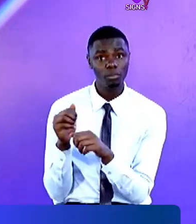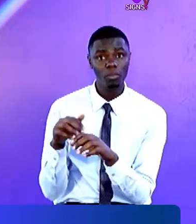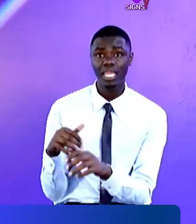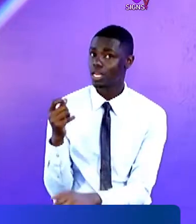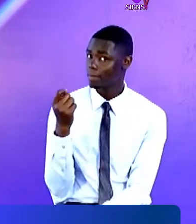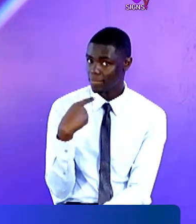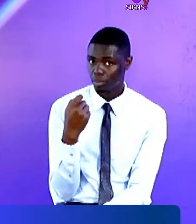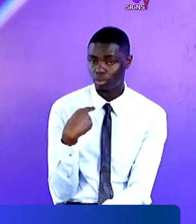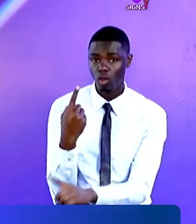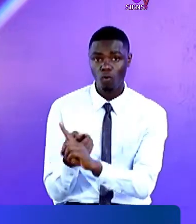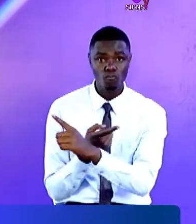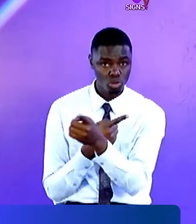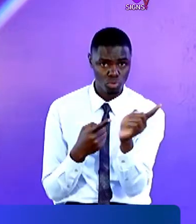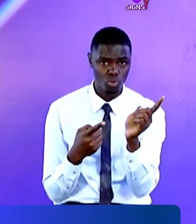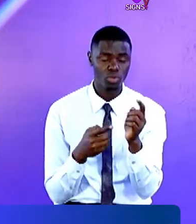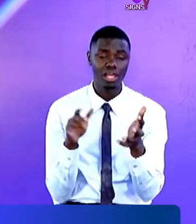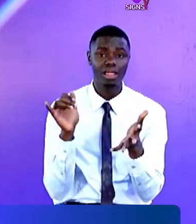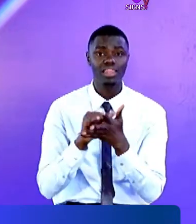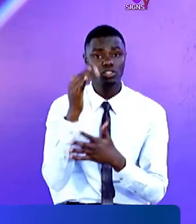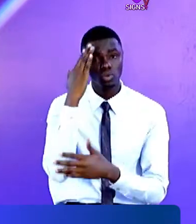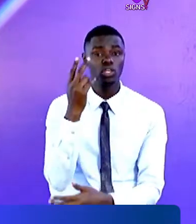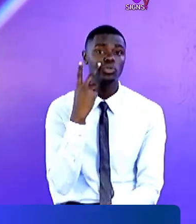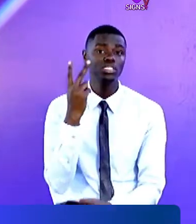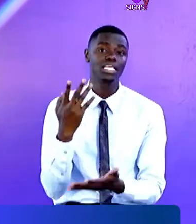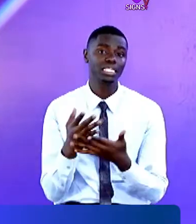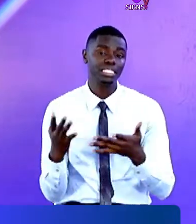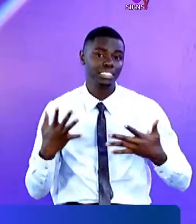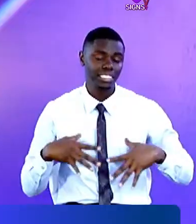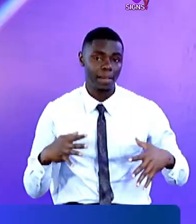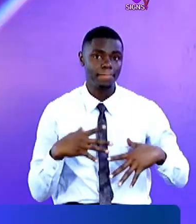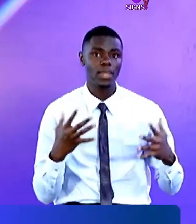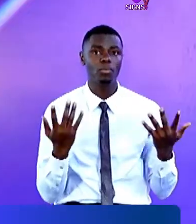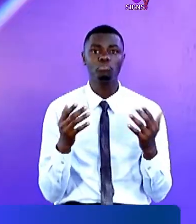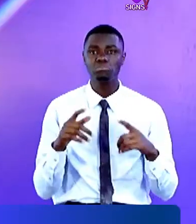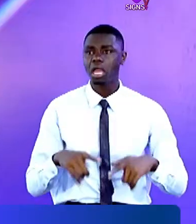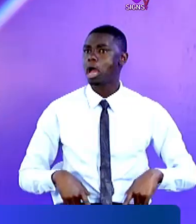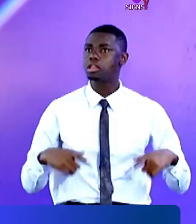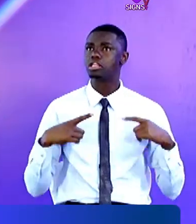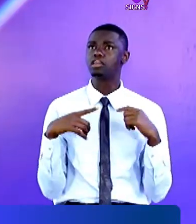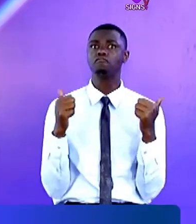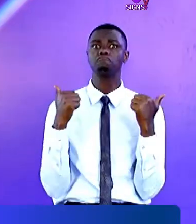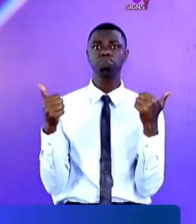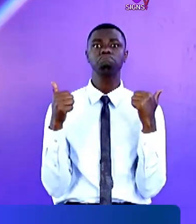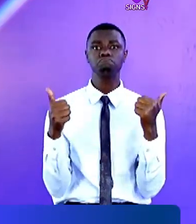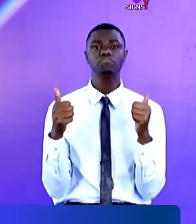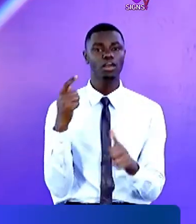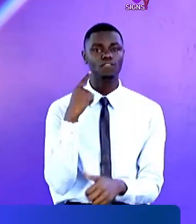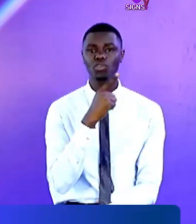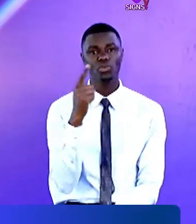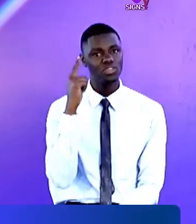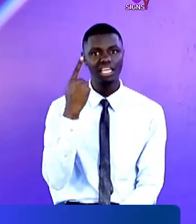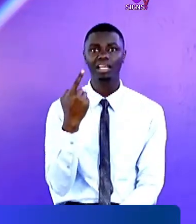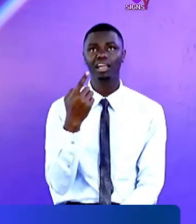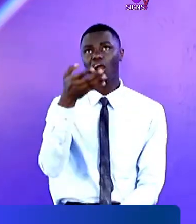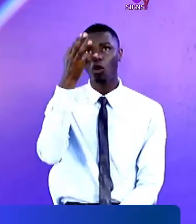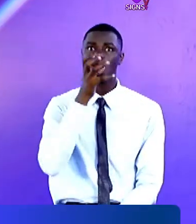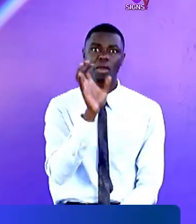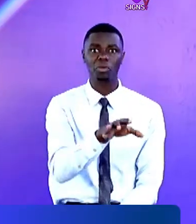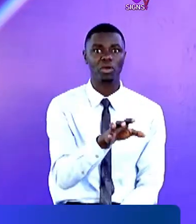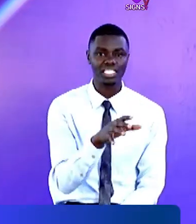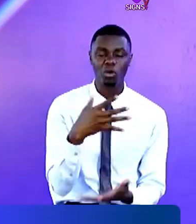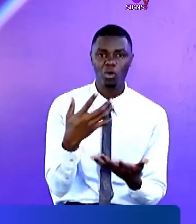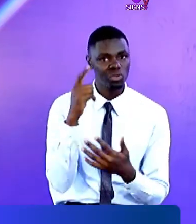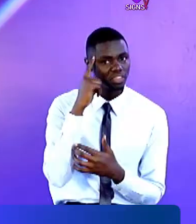you and from... So that's why you see some people are living above their means. For you are thinking God cast you, or maybe